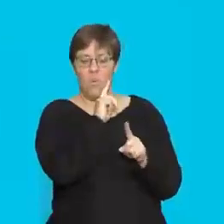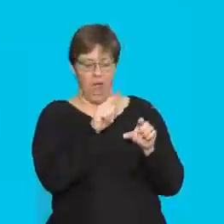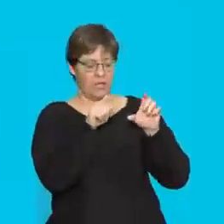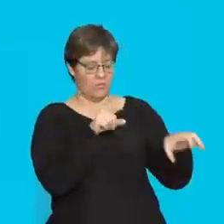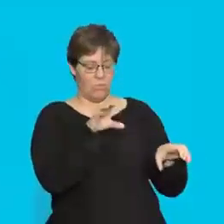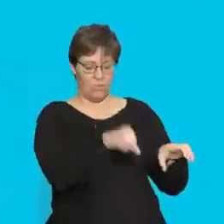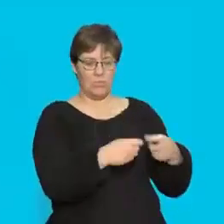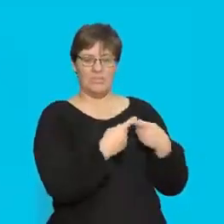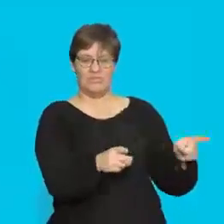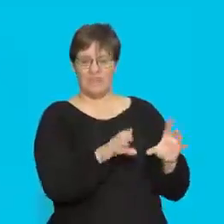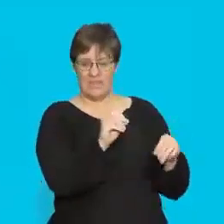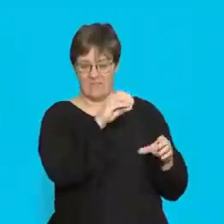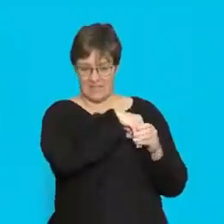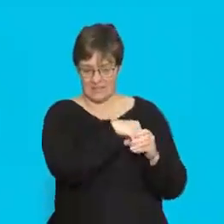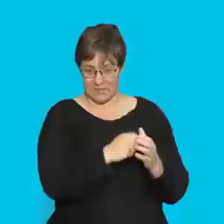interspecific competition.